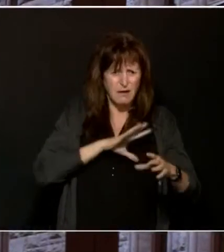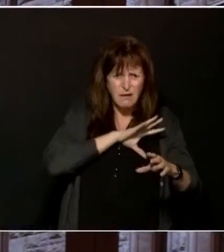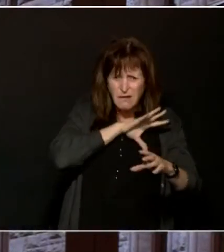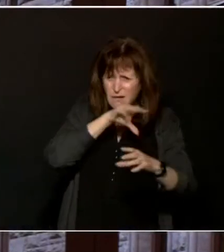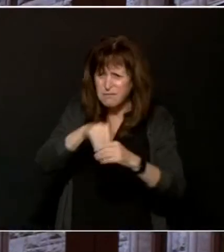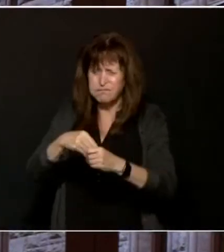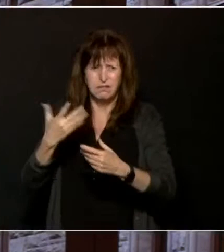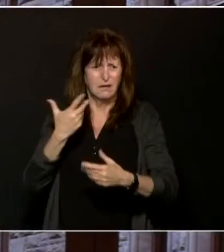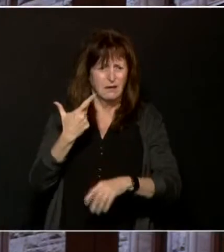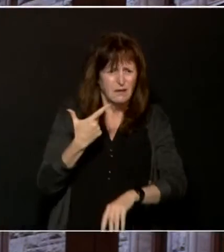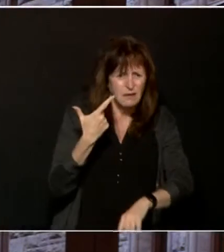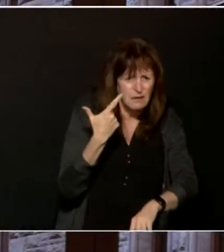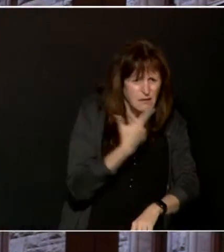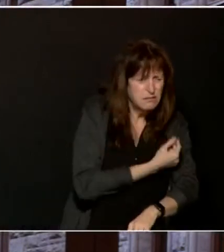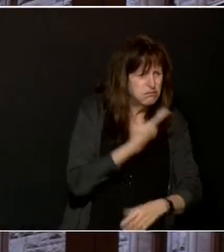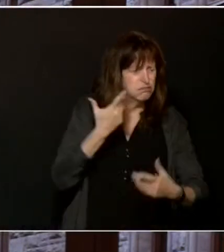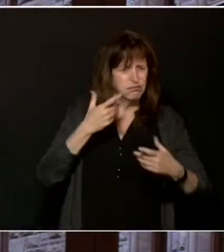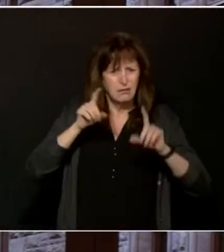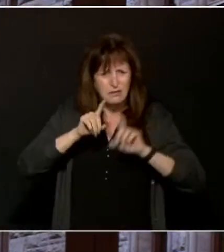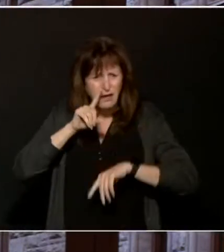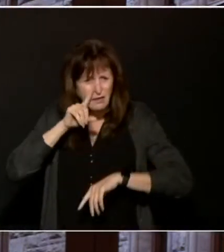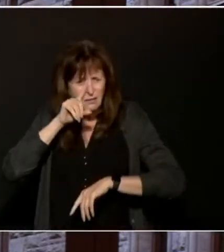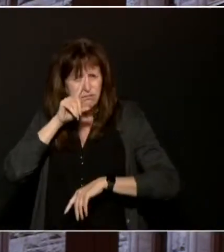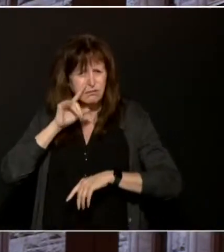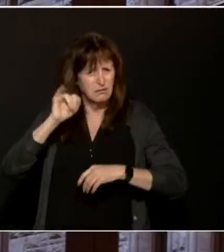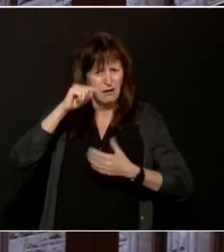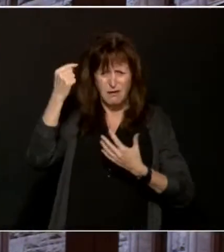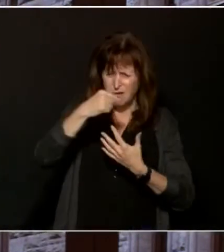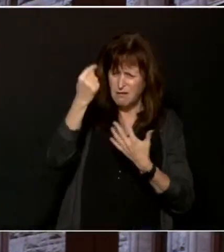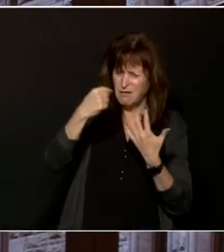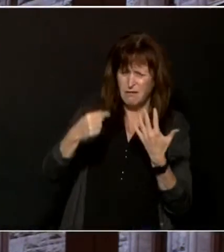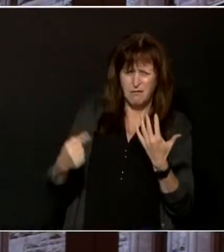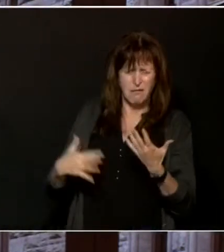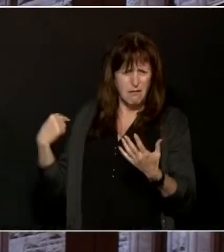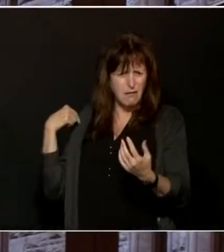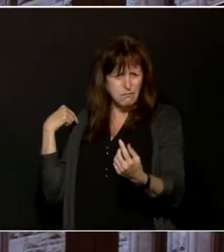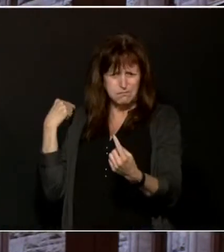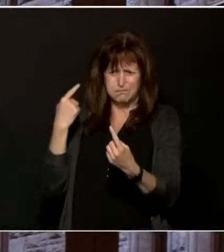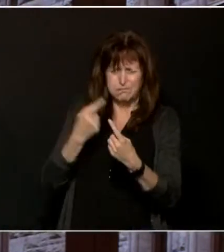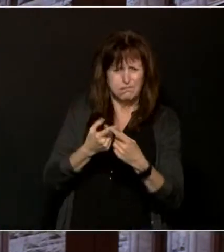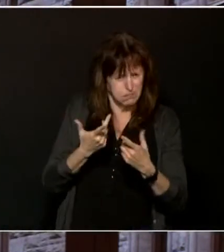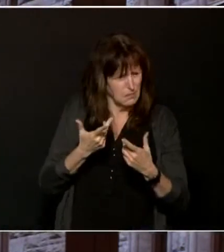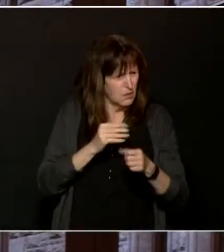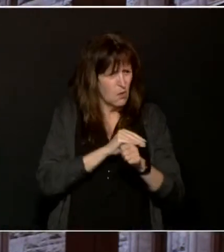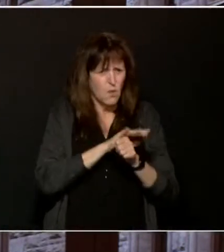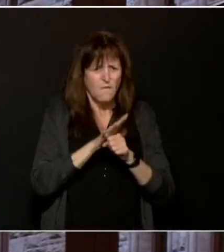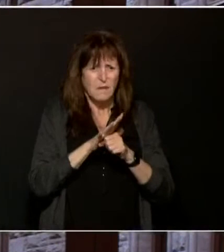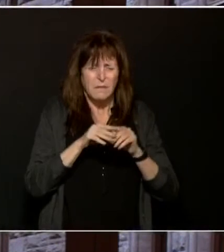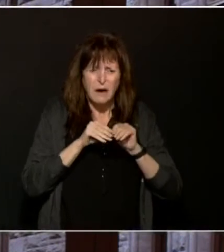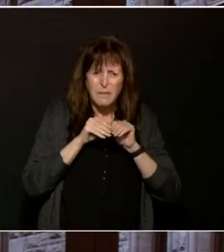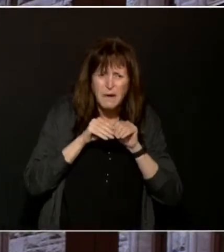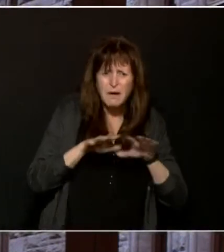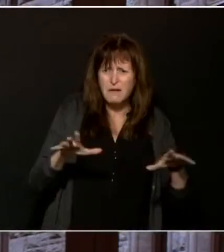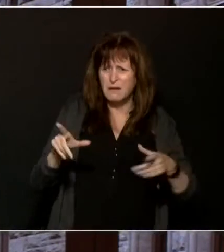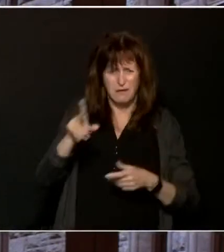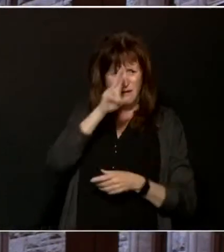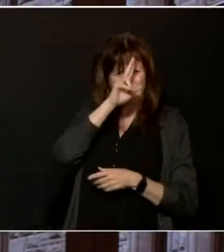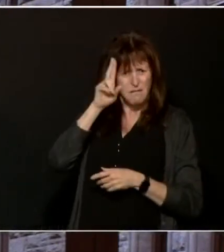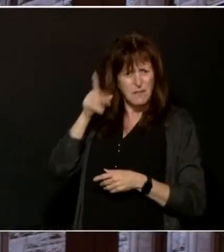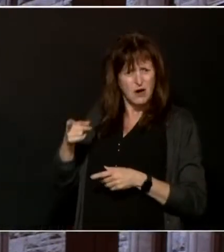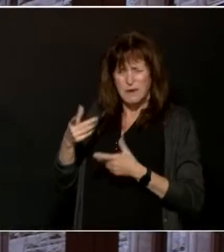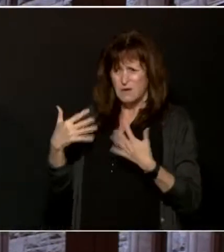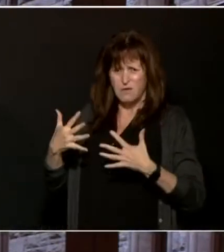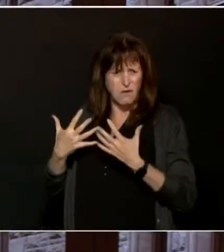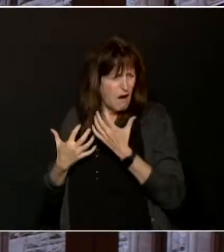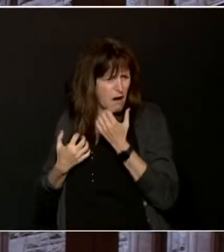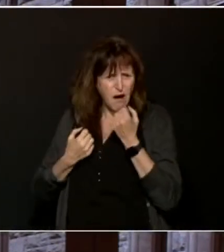testing in many different ways throughout this whole pandemic. And so how they stepped in to fill in different areas and step up to the